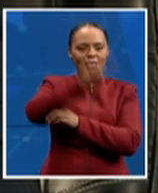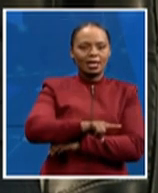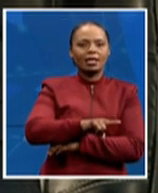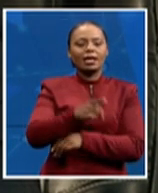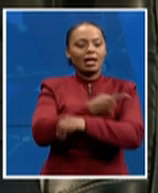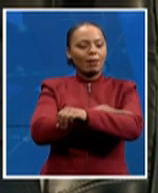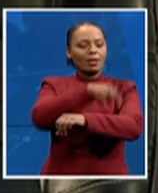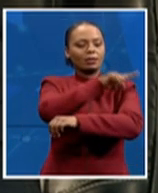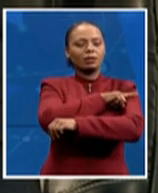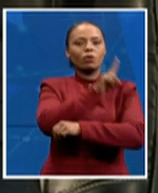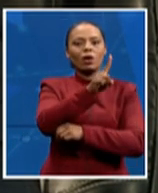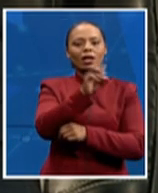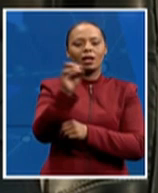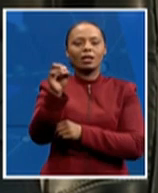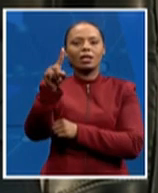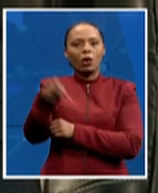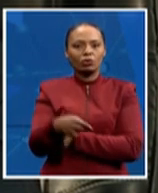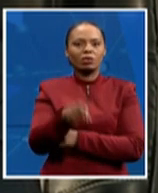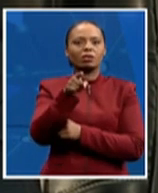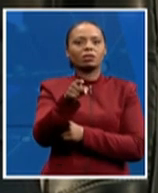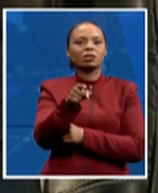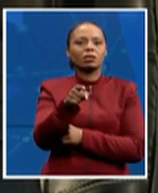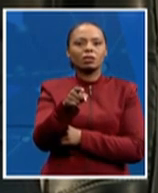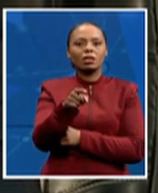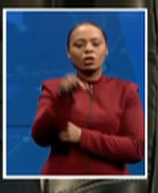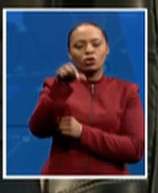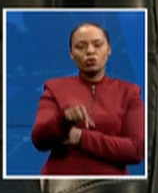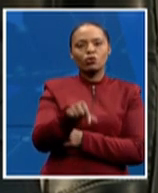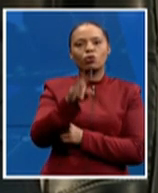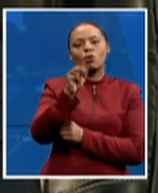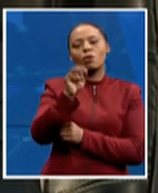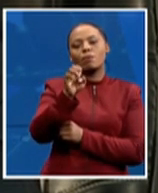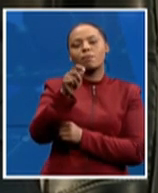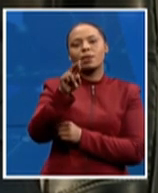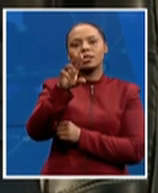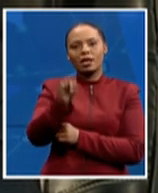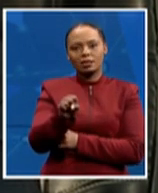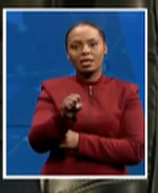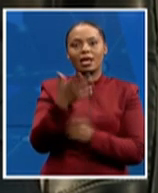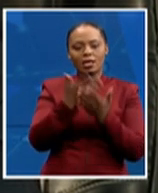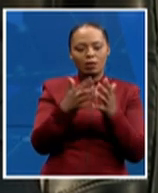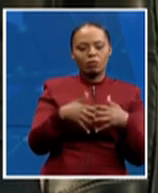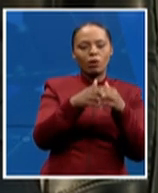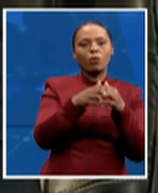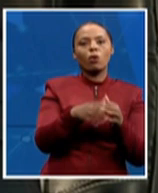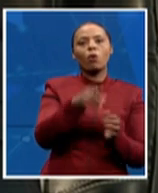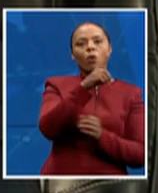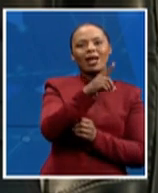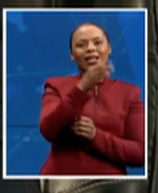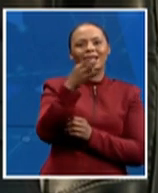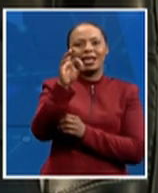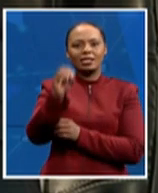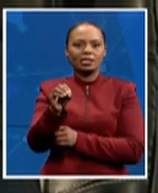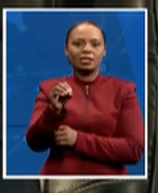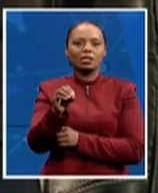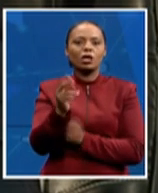cubic meters. It will create 130 new jobs. The business